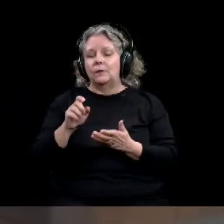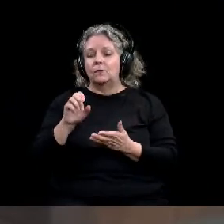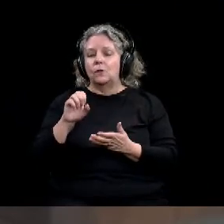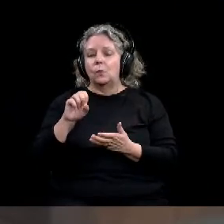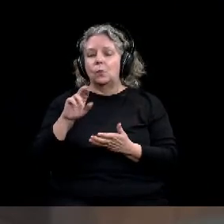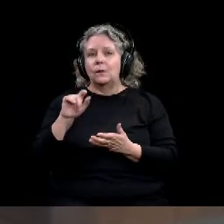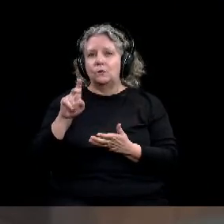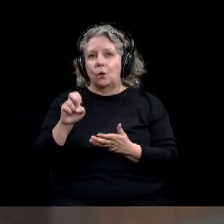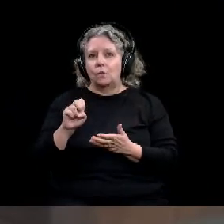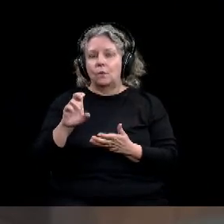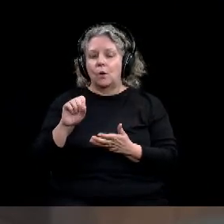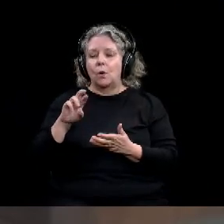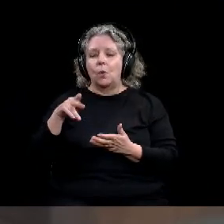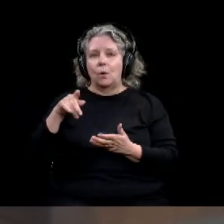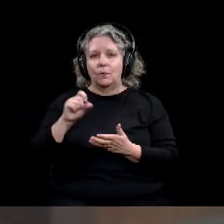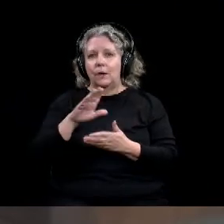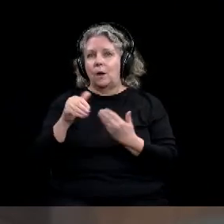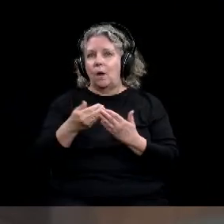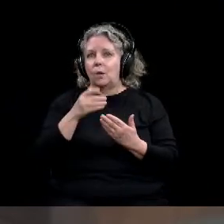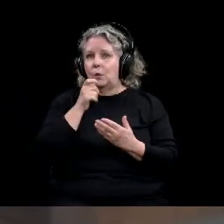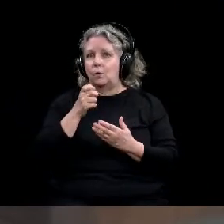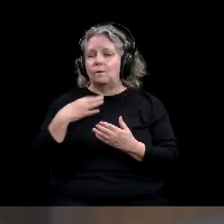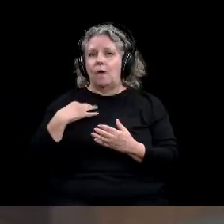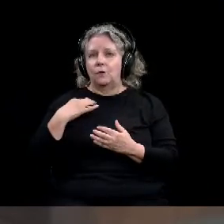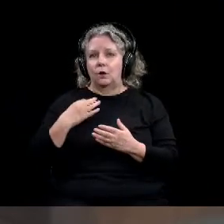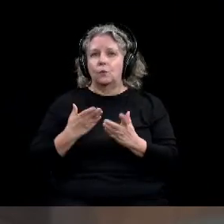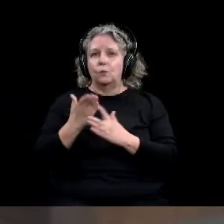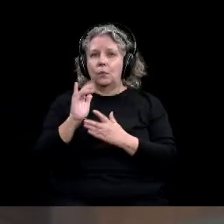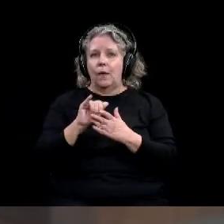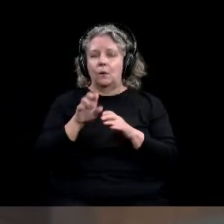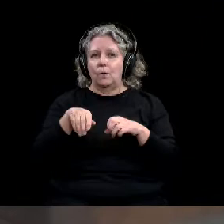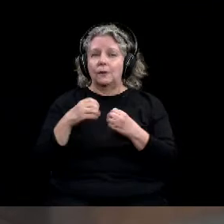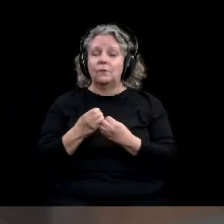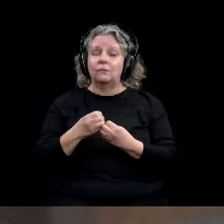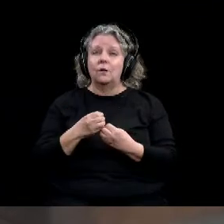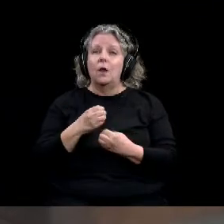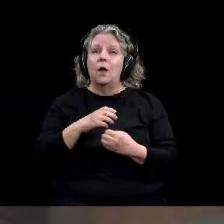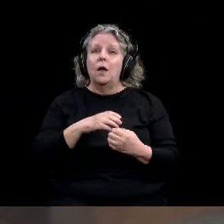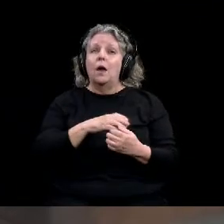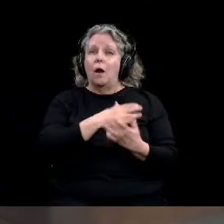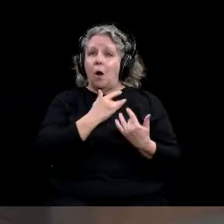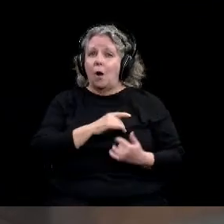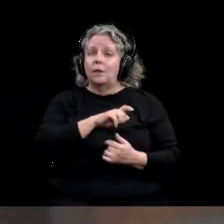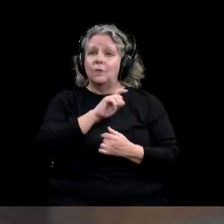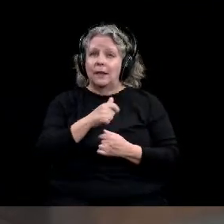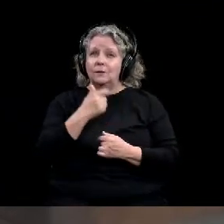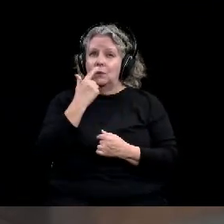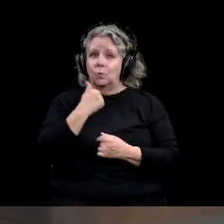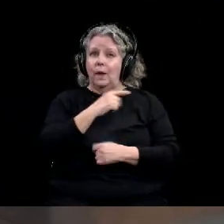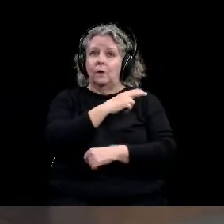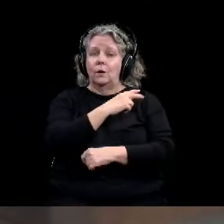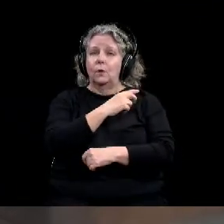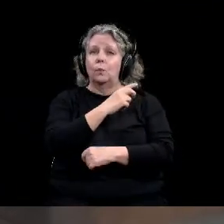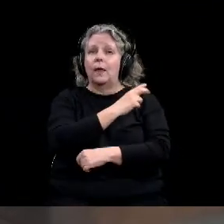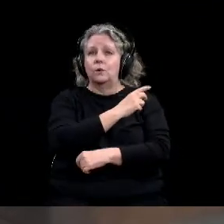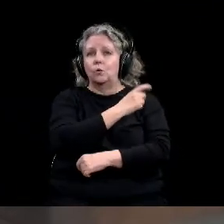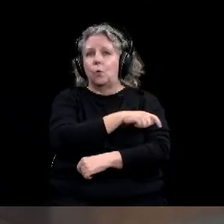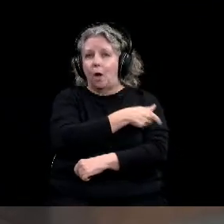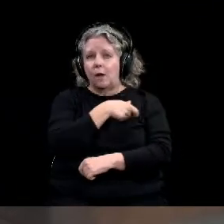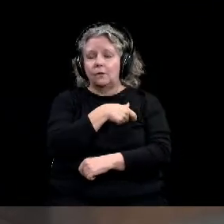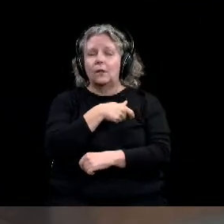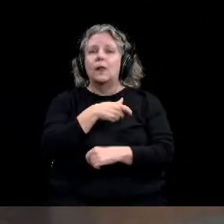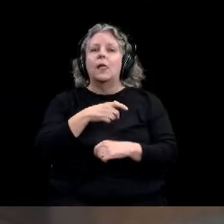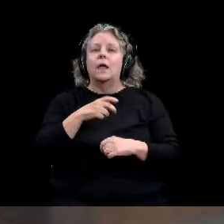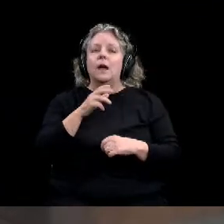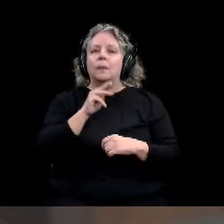organization, the Heart of Texas Red Cross, McLennan County, the City of Waco Fire, Office of Emergency Management, Police, IT,